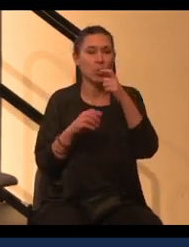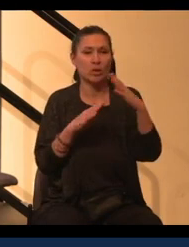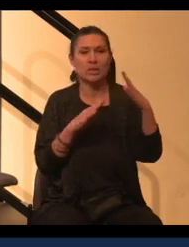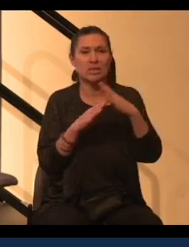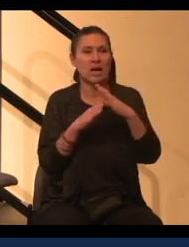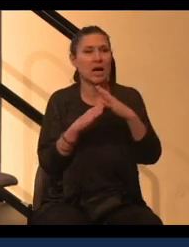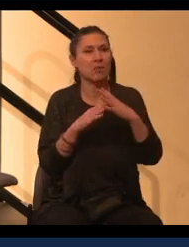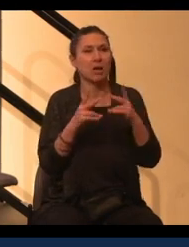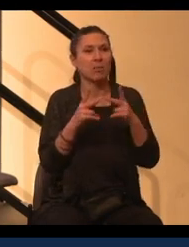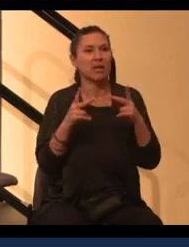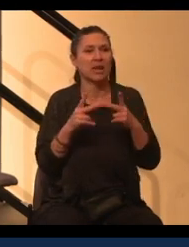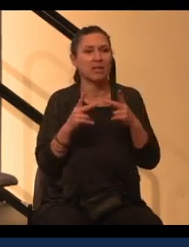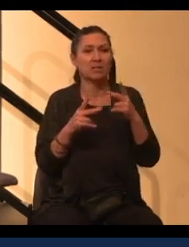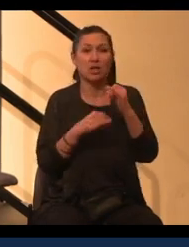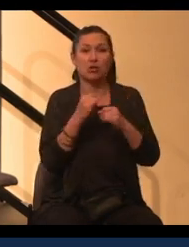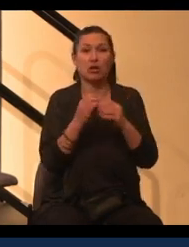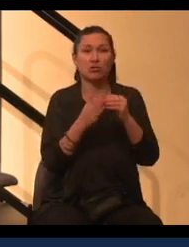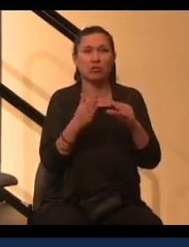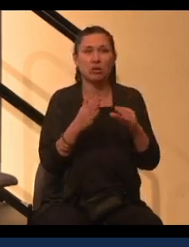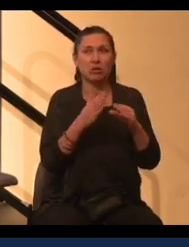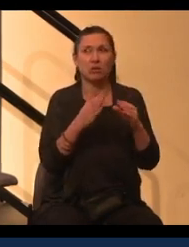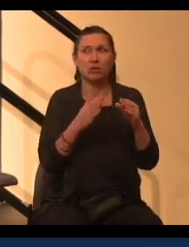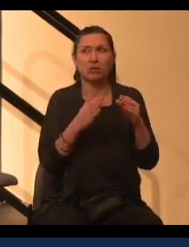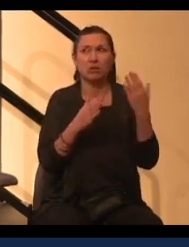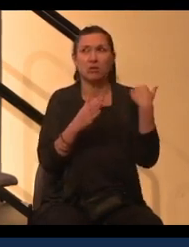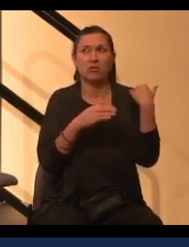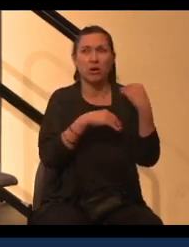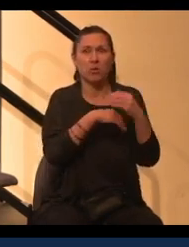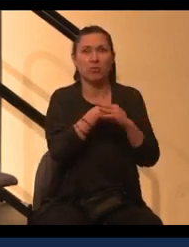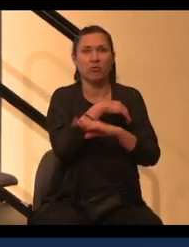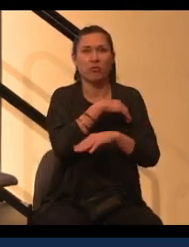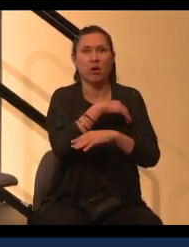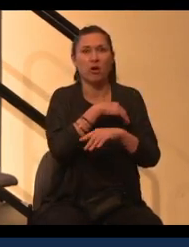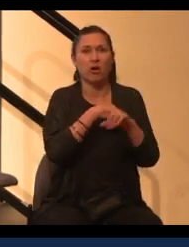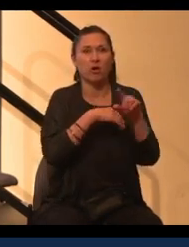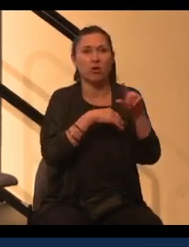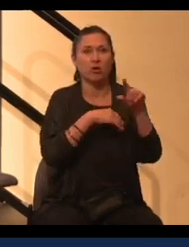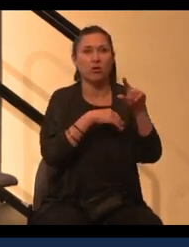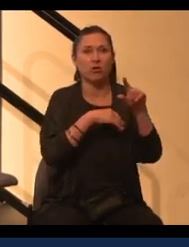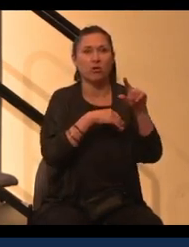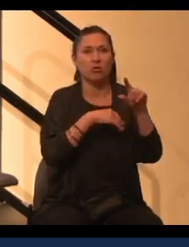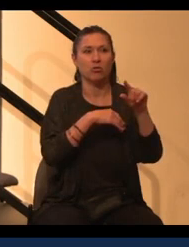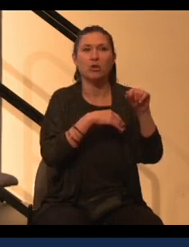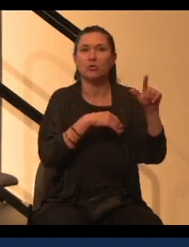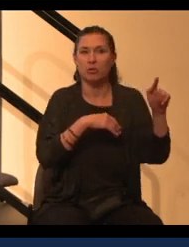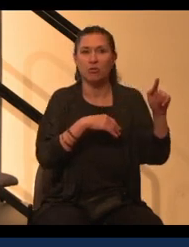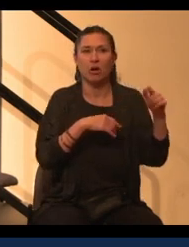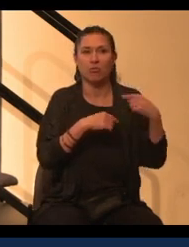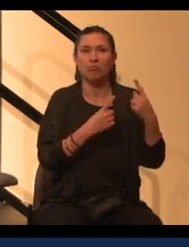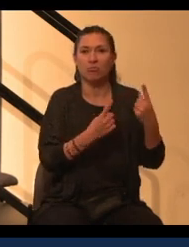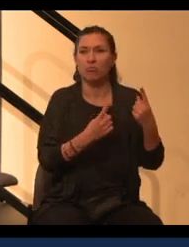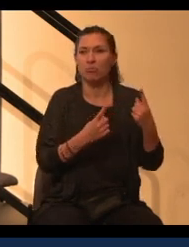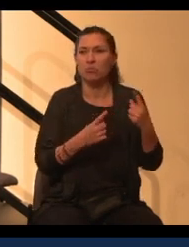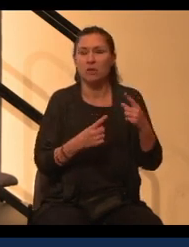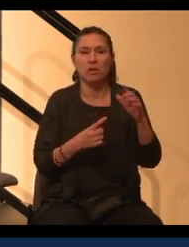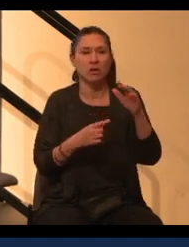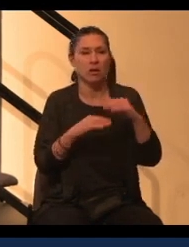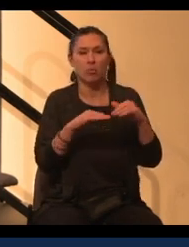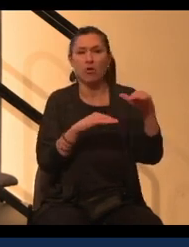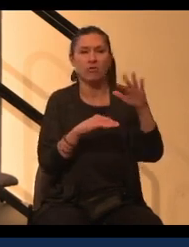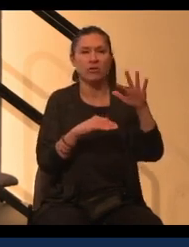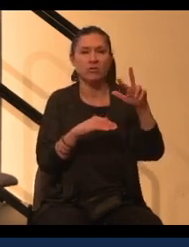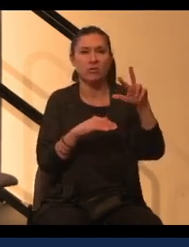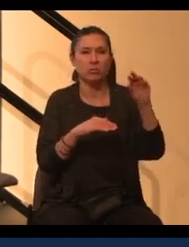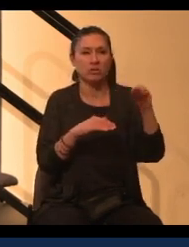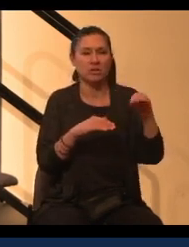international students as of fall 2020 and 2021, more than 53% of the